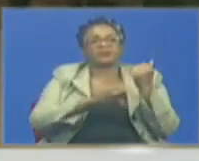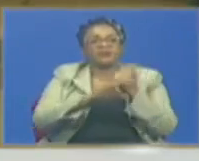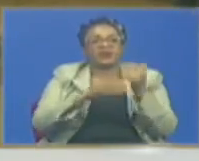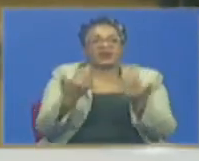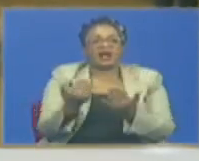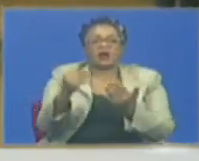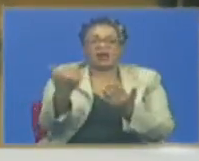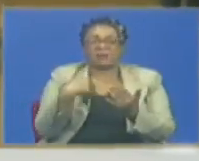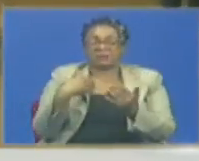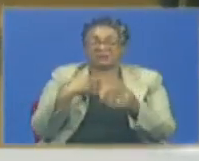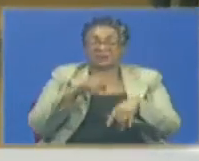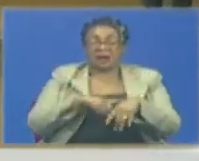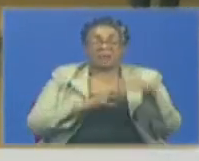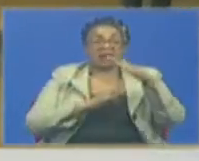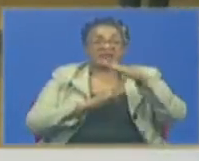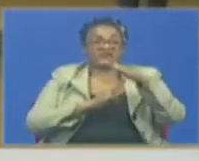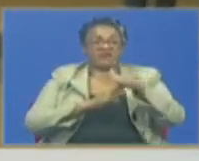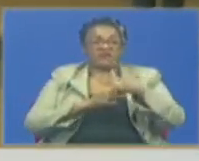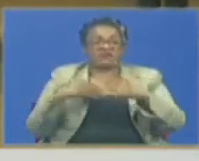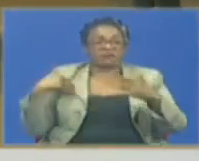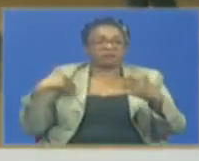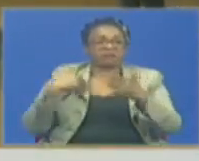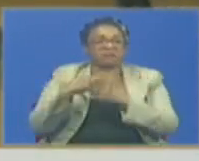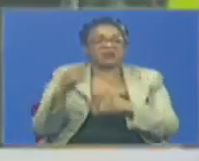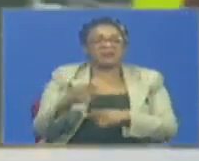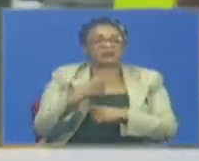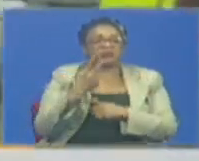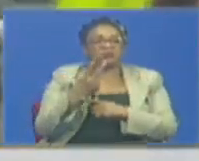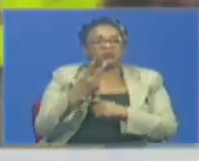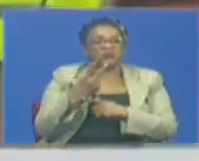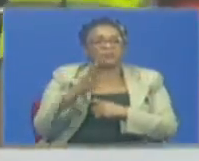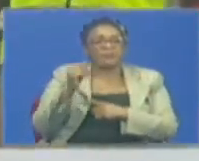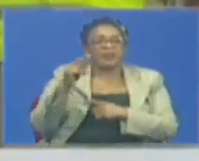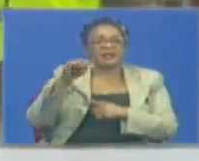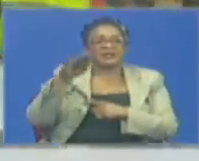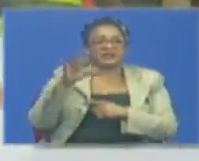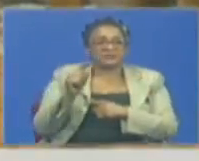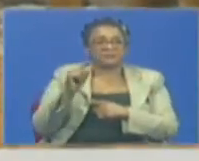to dawn curfew for the past 2 months. Anita Nkonge, NTV.